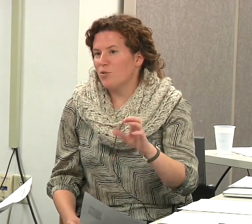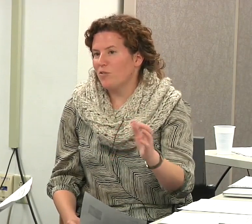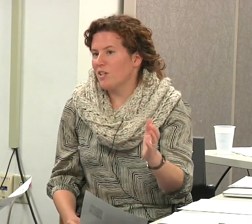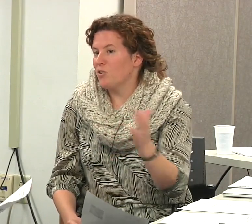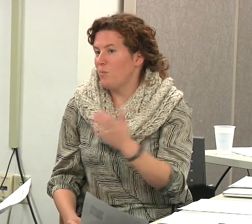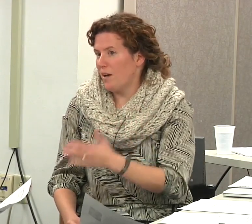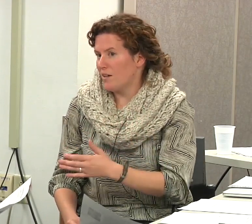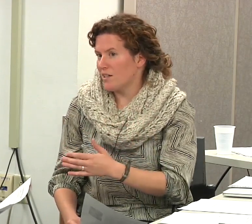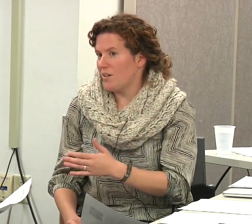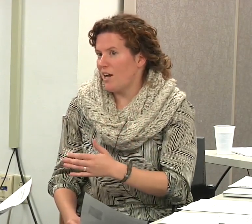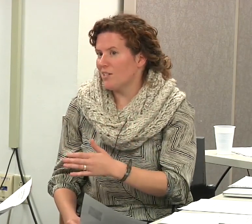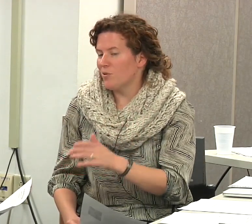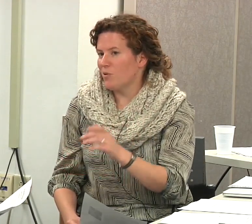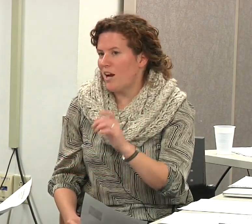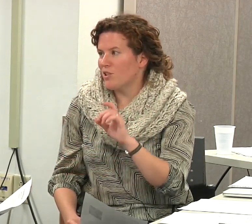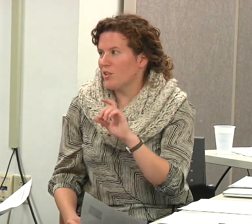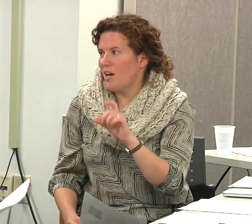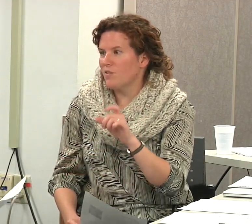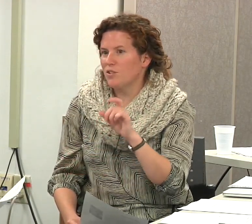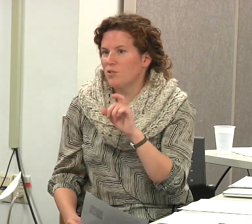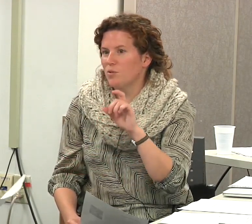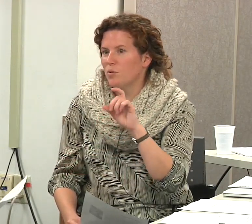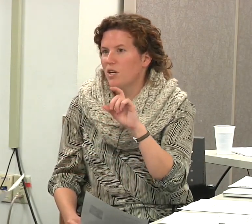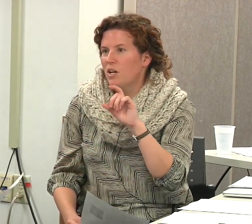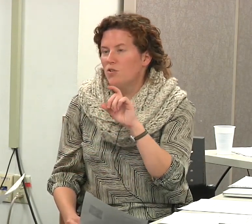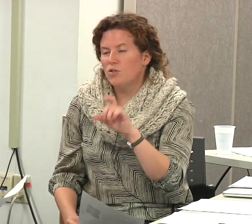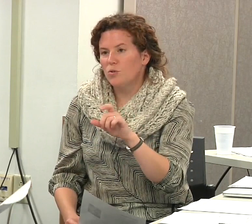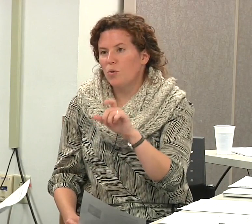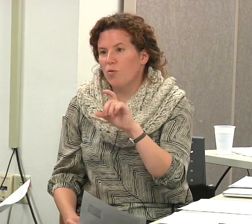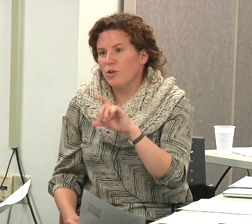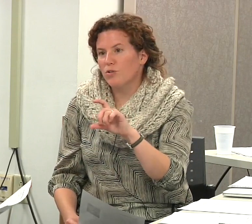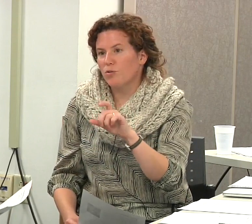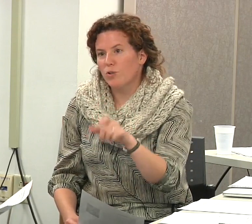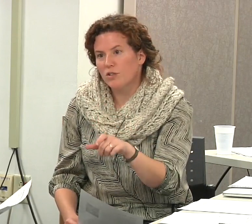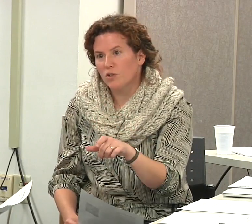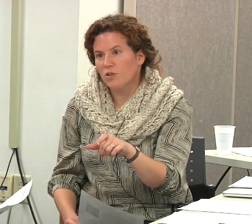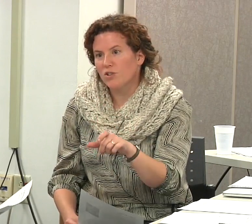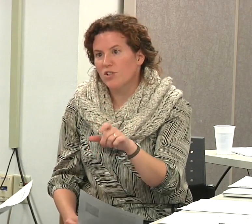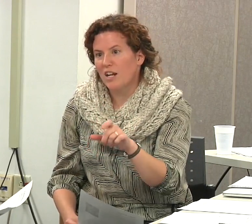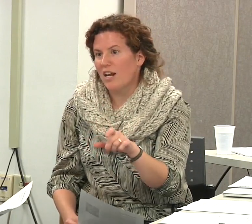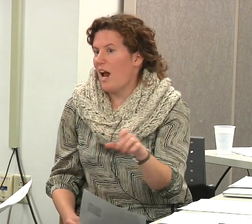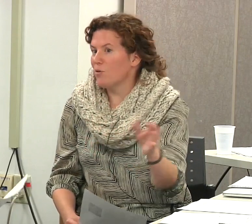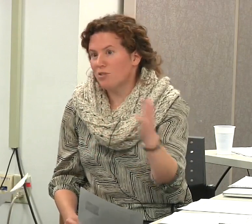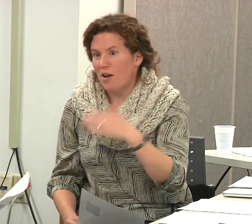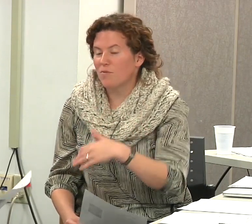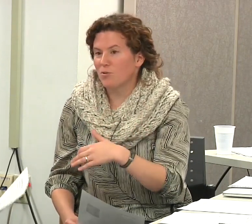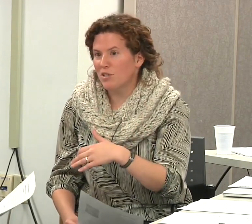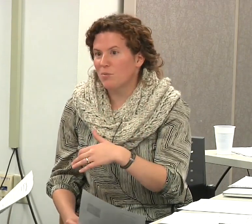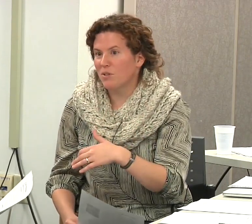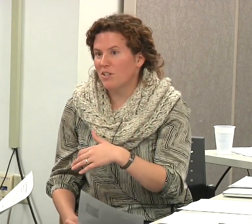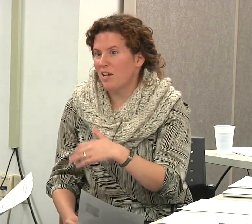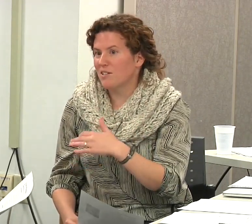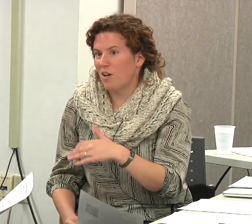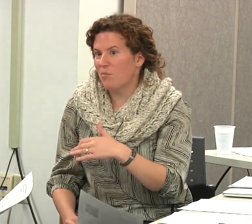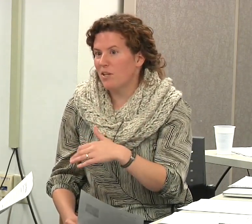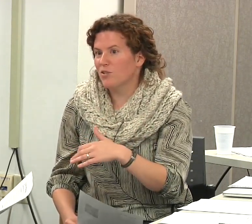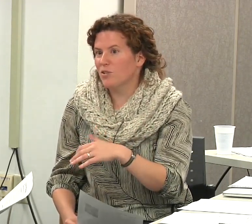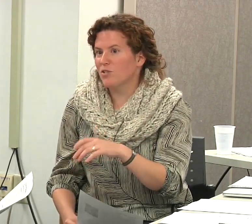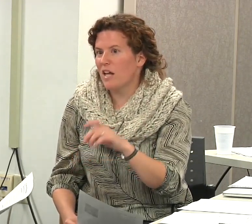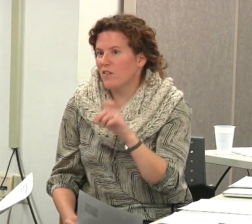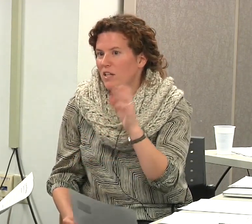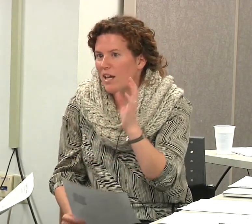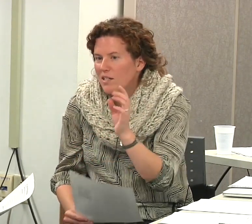and engineering majors who have to take a humanities class. So they're actually having to do original research outside of their discipline